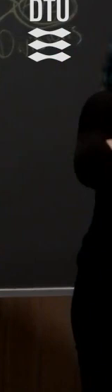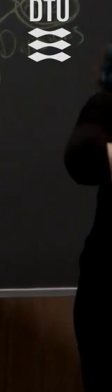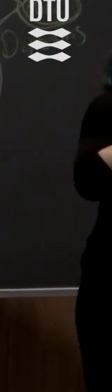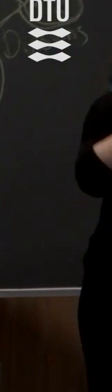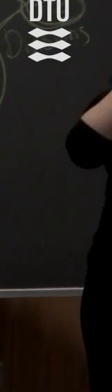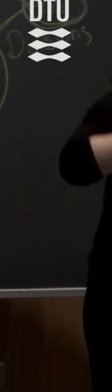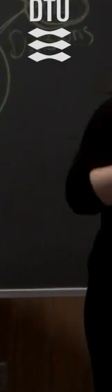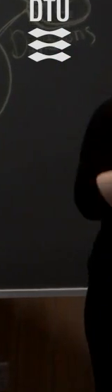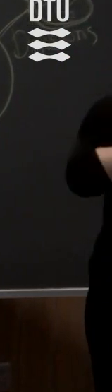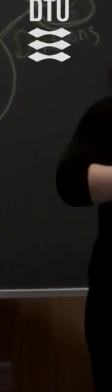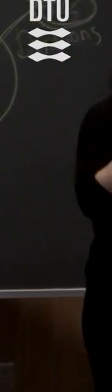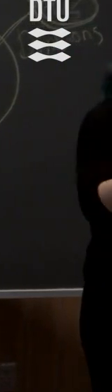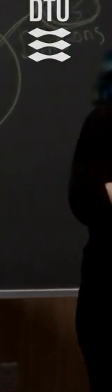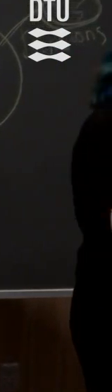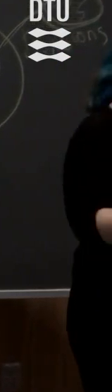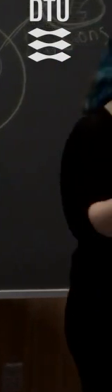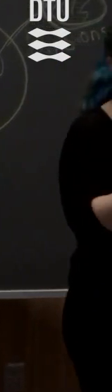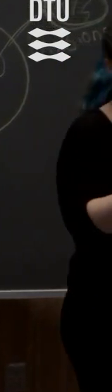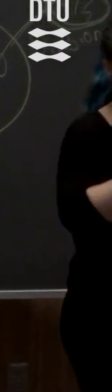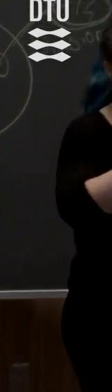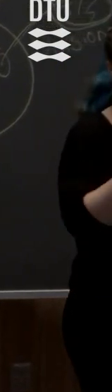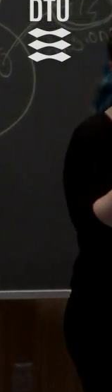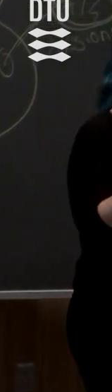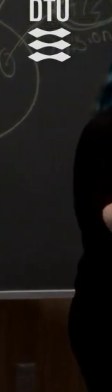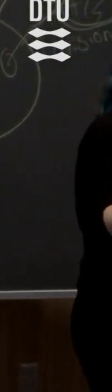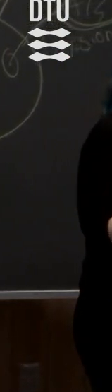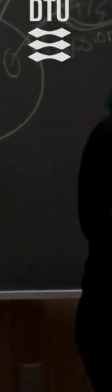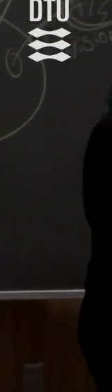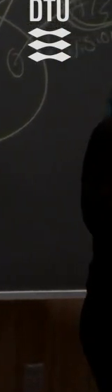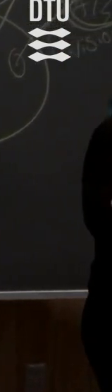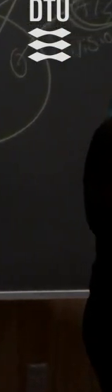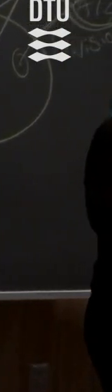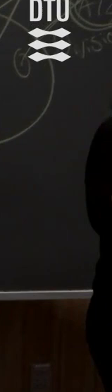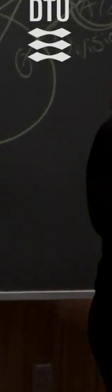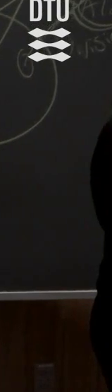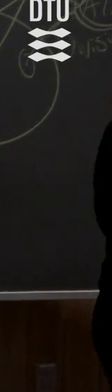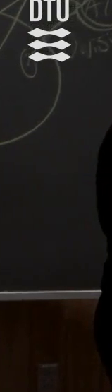we're responsible for the results, and we do not deliver results without compromising on respect.